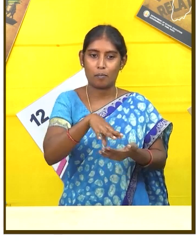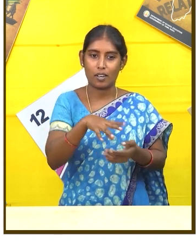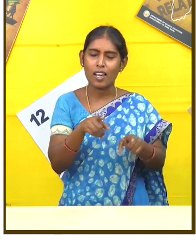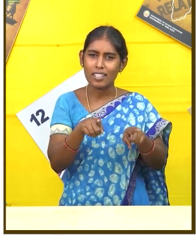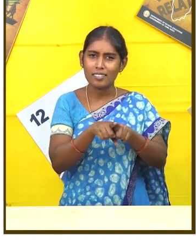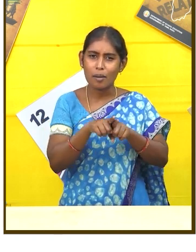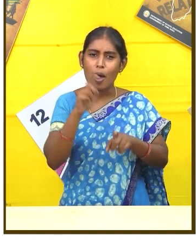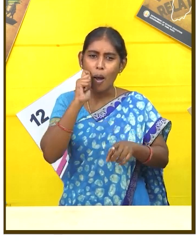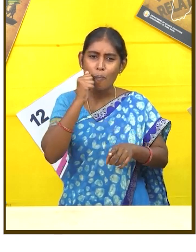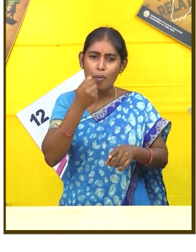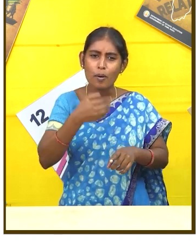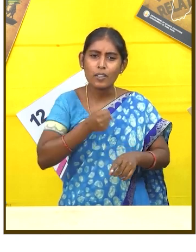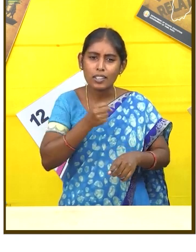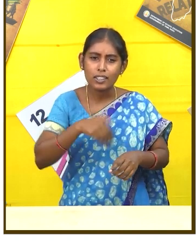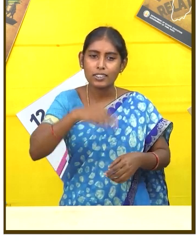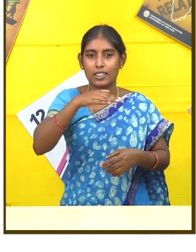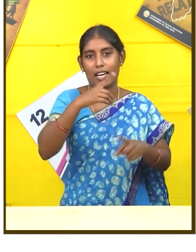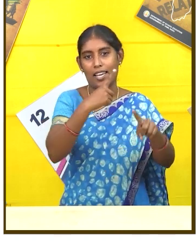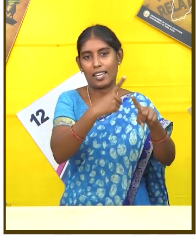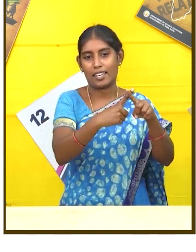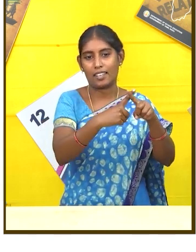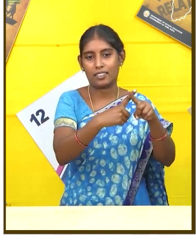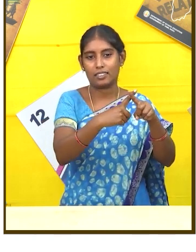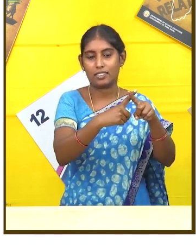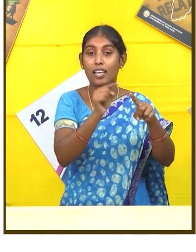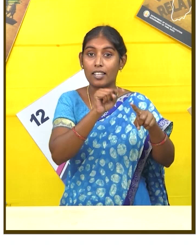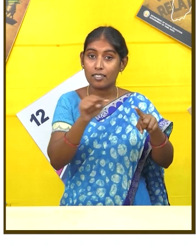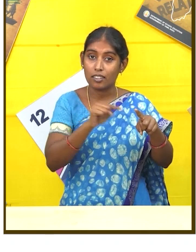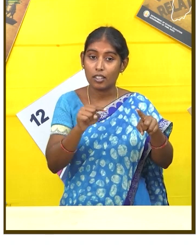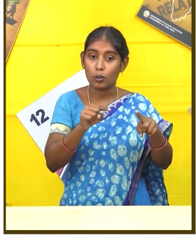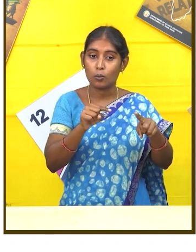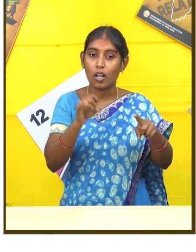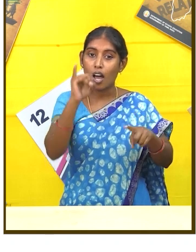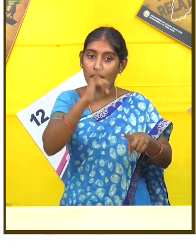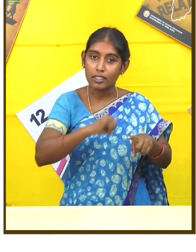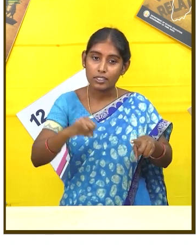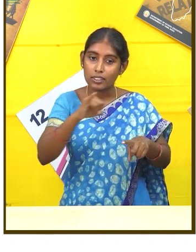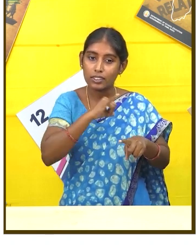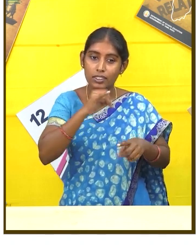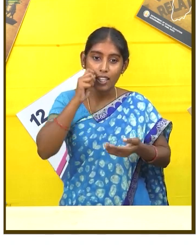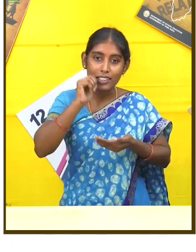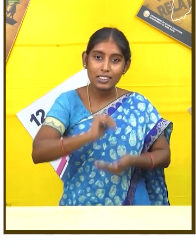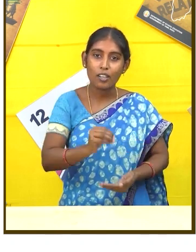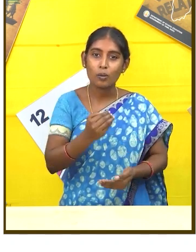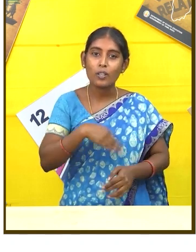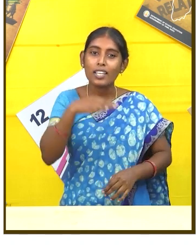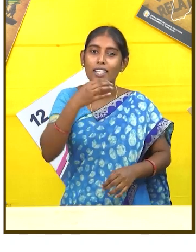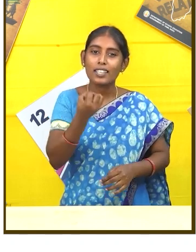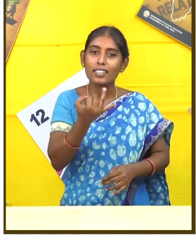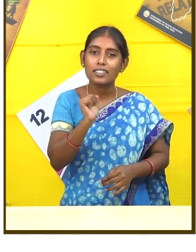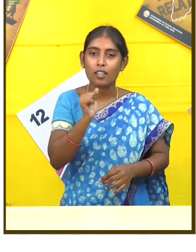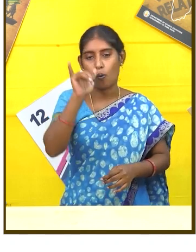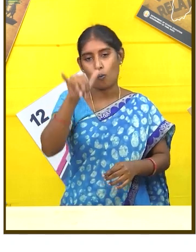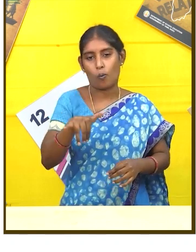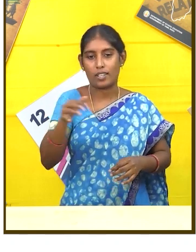x equal to 6. What is the son's age? Y. So, 6y. So, this is the way to